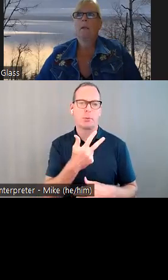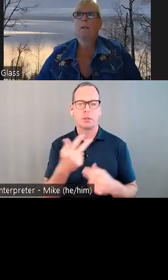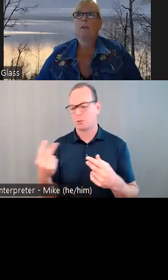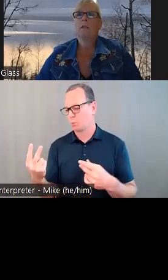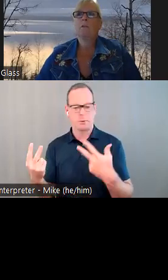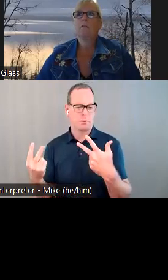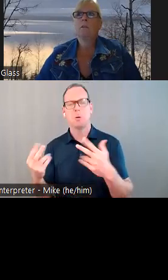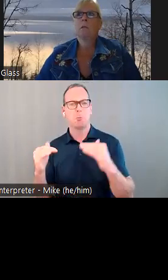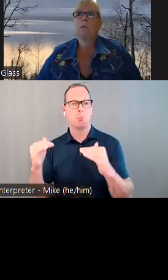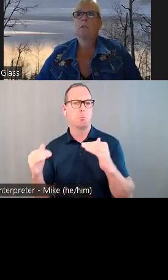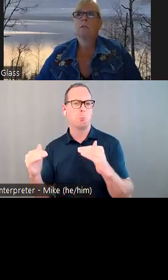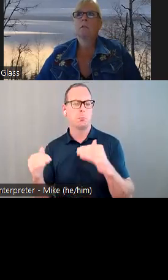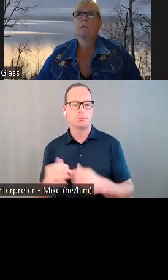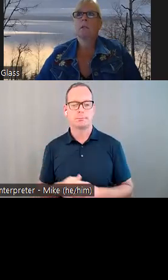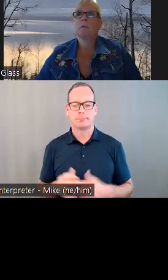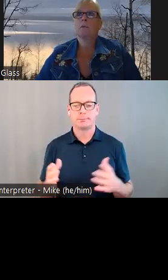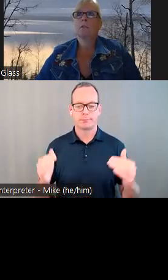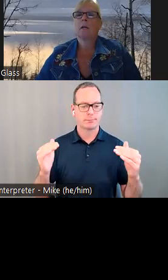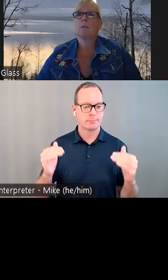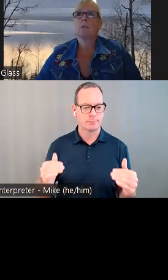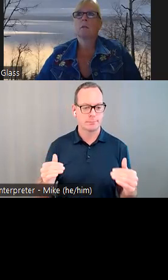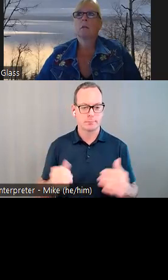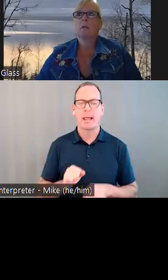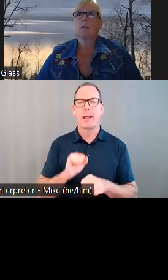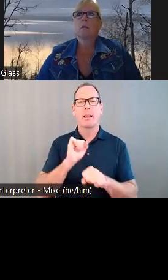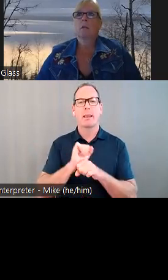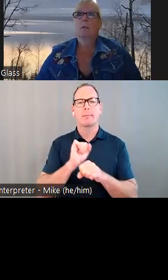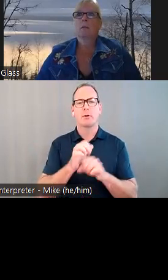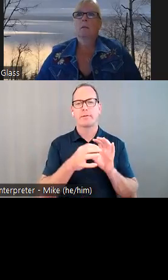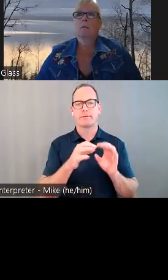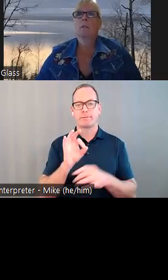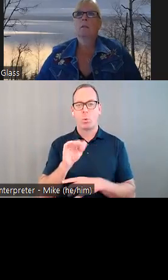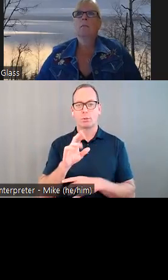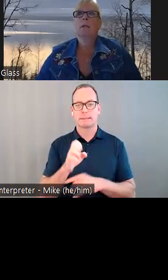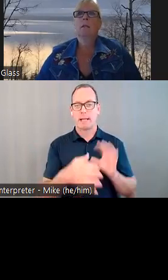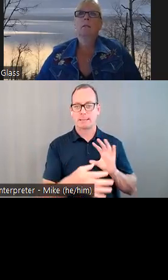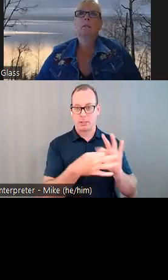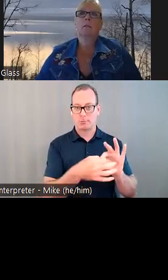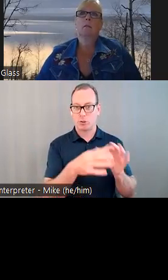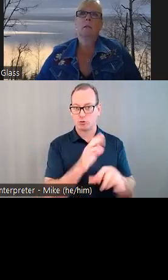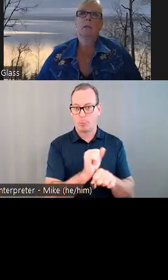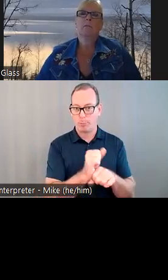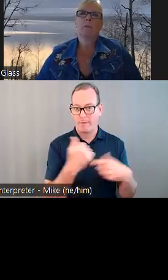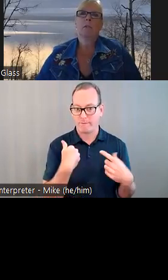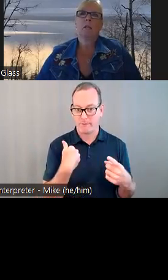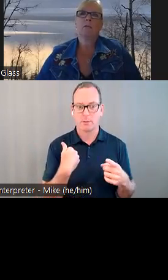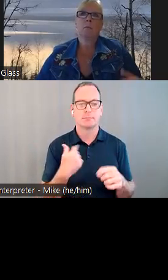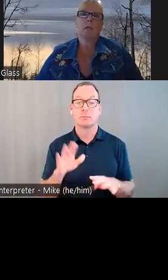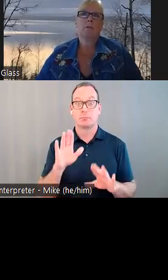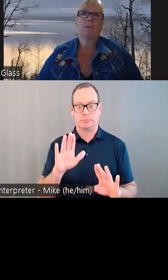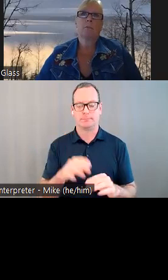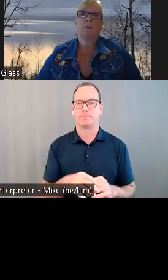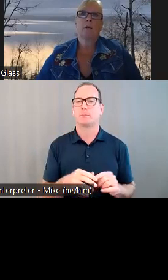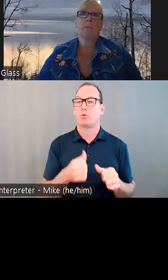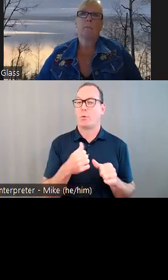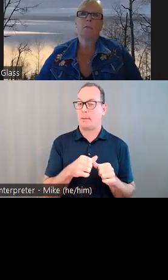And then I think another interesting one is labor force attachment. So keep in mind that this is the labor force attachment when they